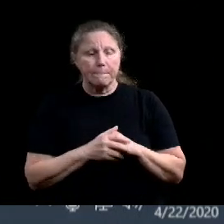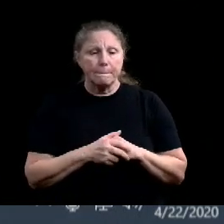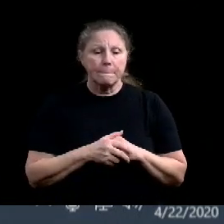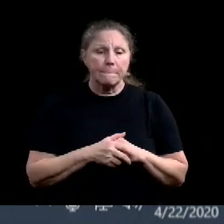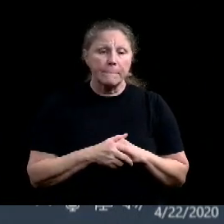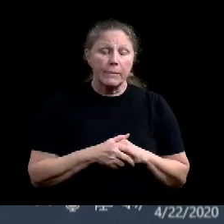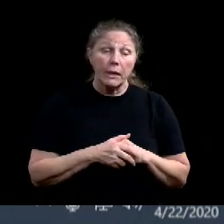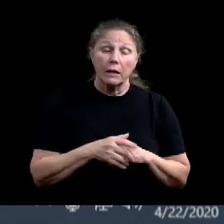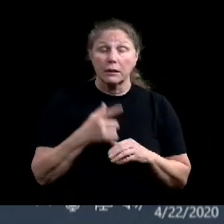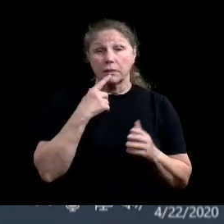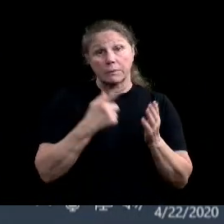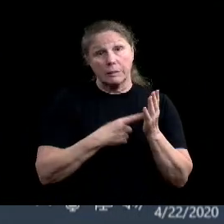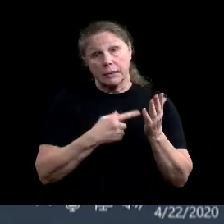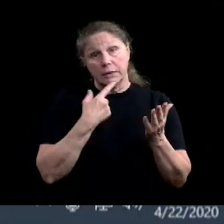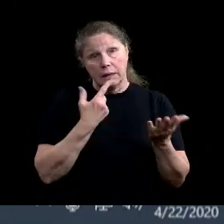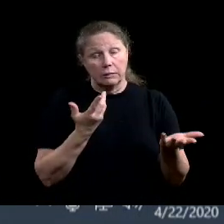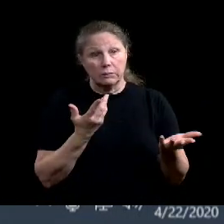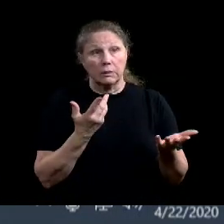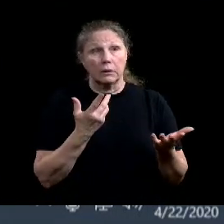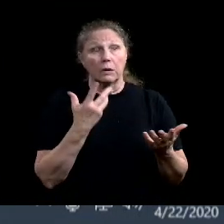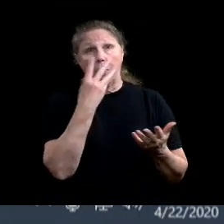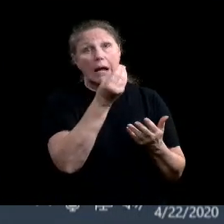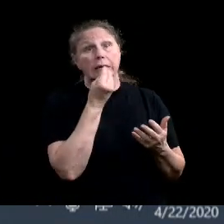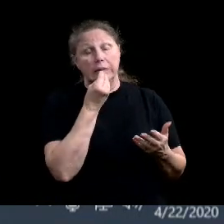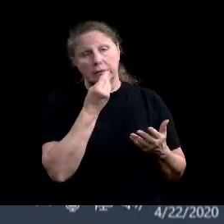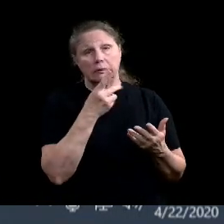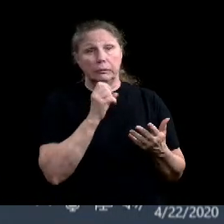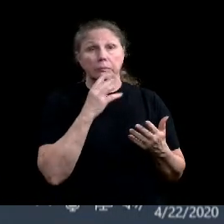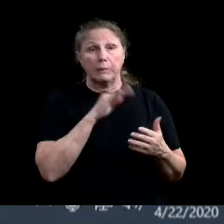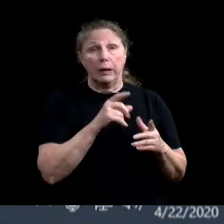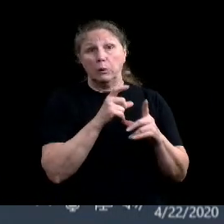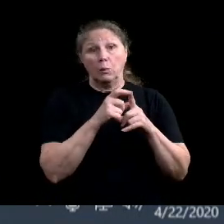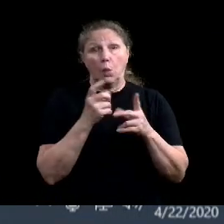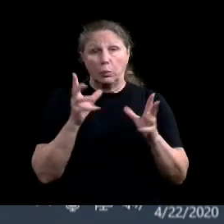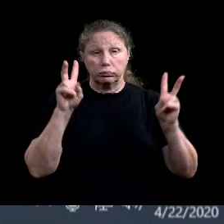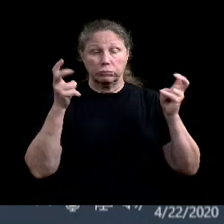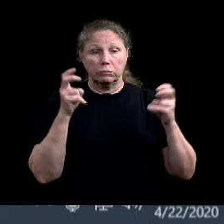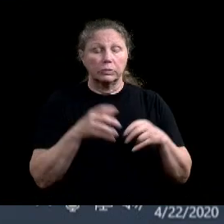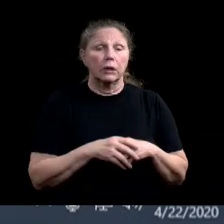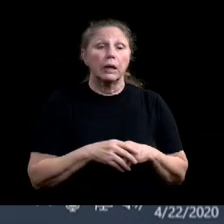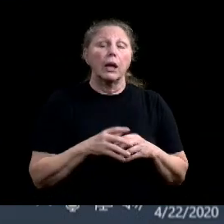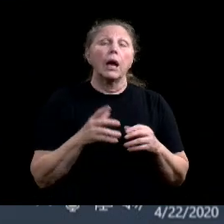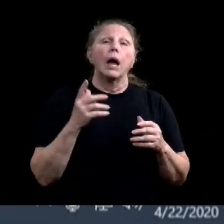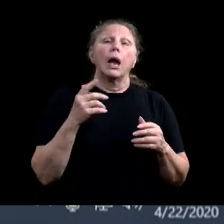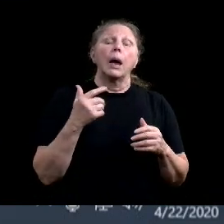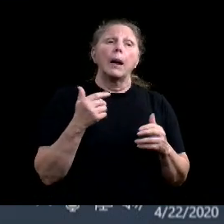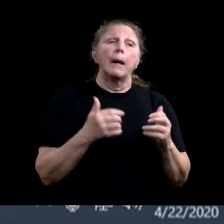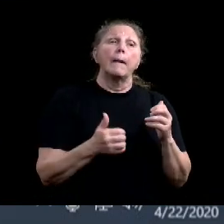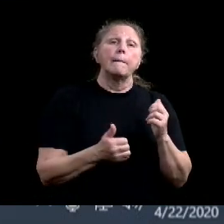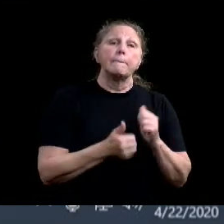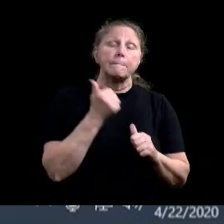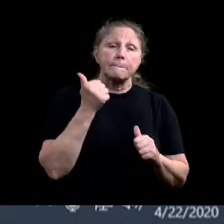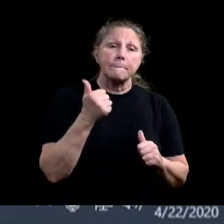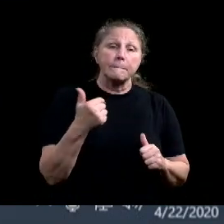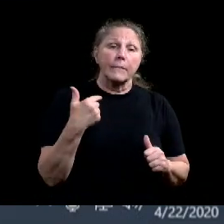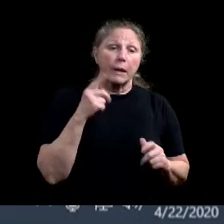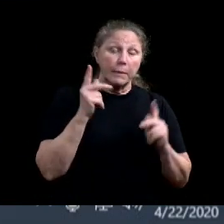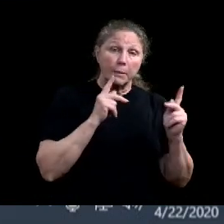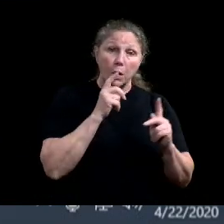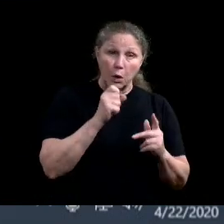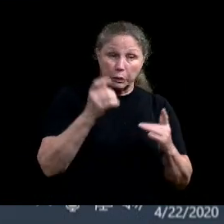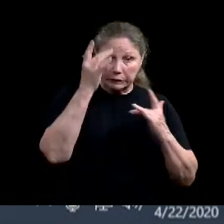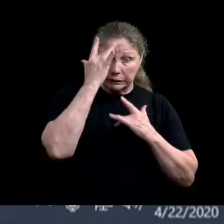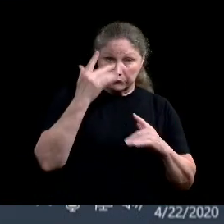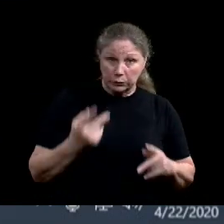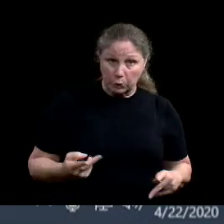Our most vulnerable populations have probably suffered the most from this. And in those populations,